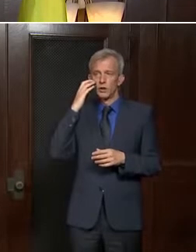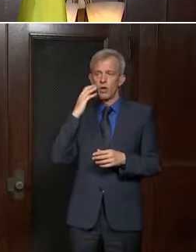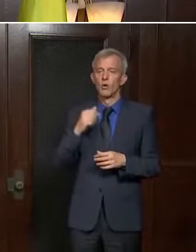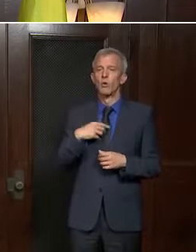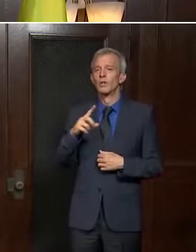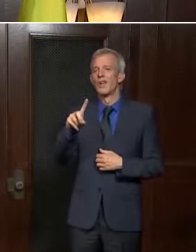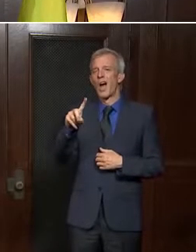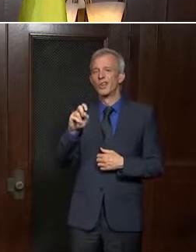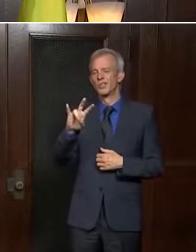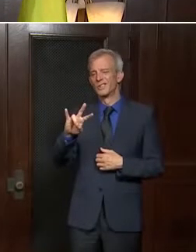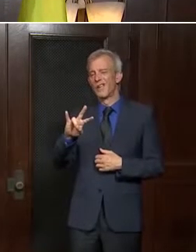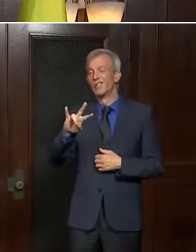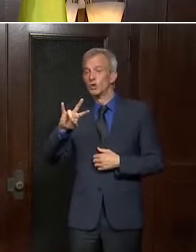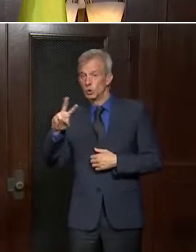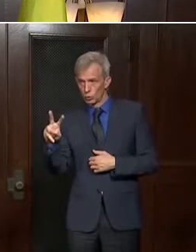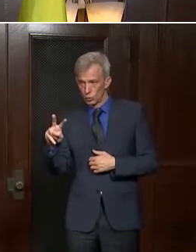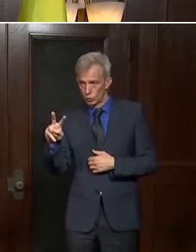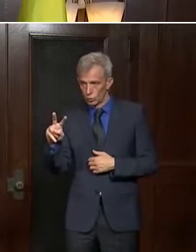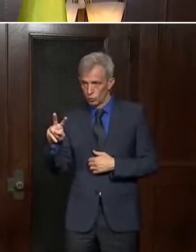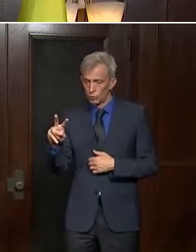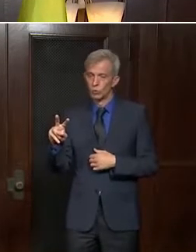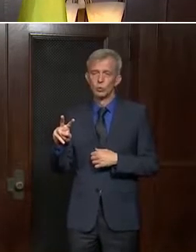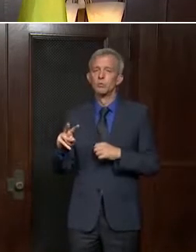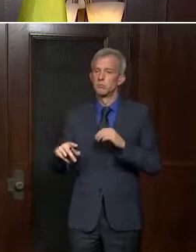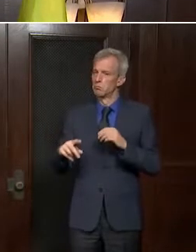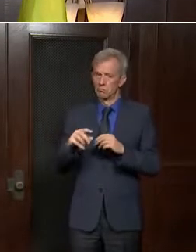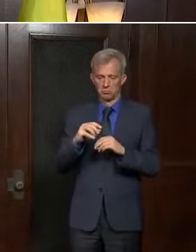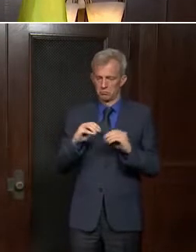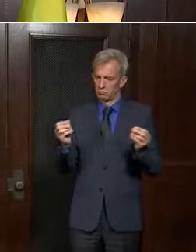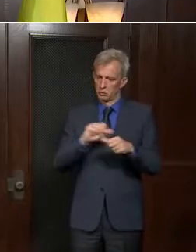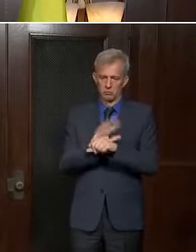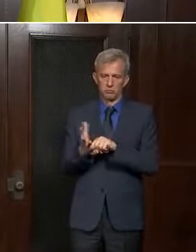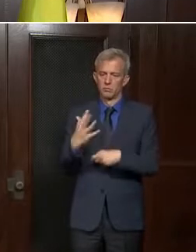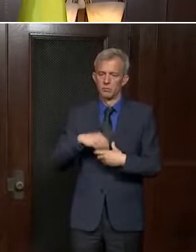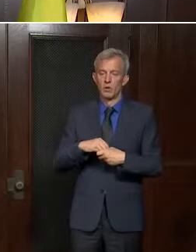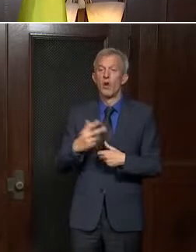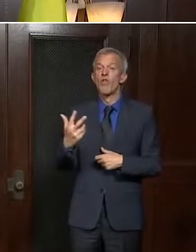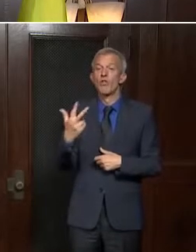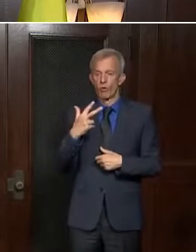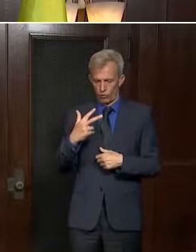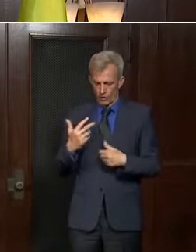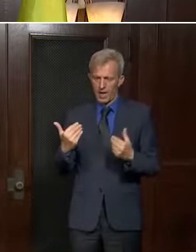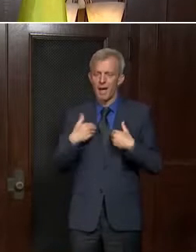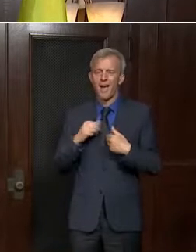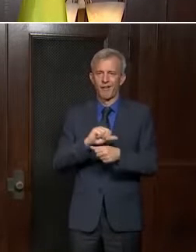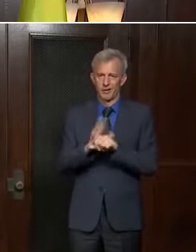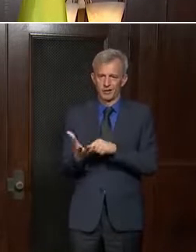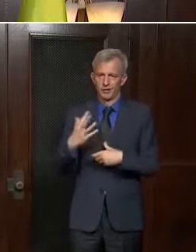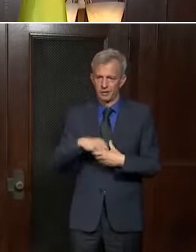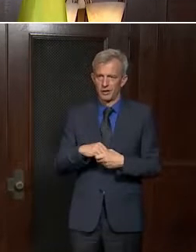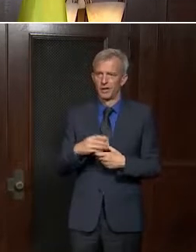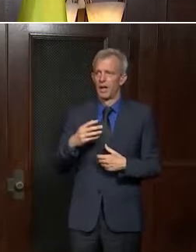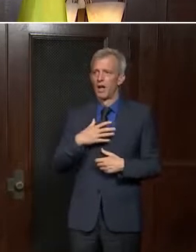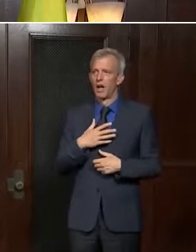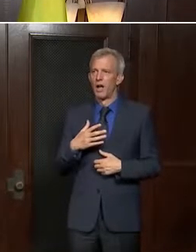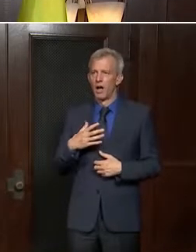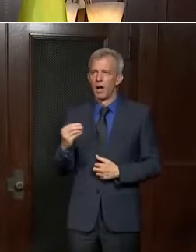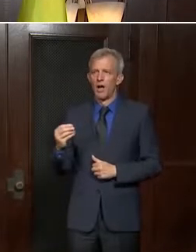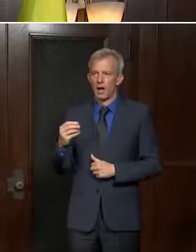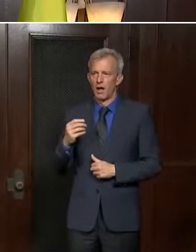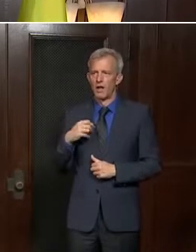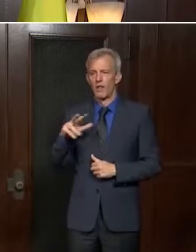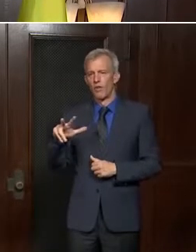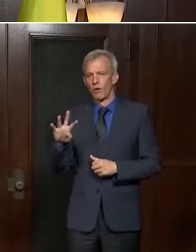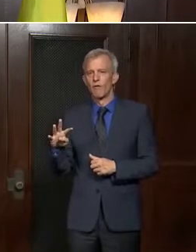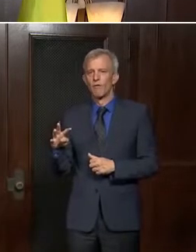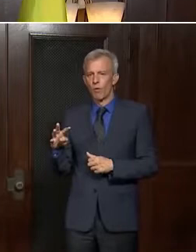was 172 that were negative, 3 positive, and 34 pending, with one group of people experiencing homelessness